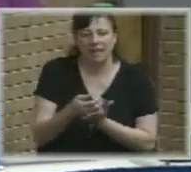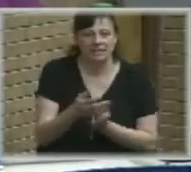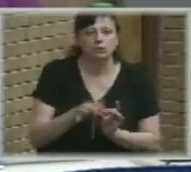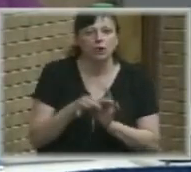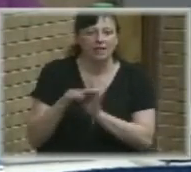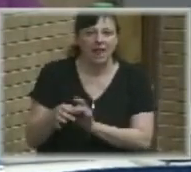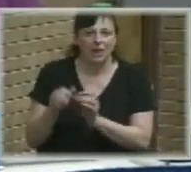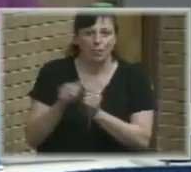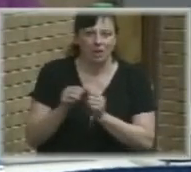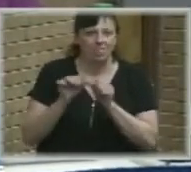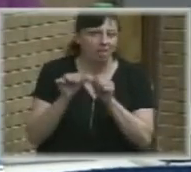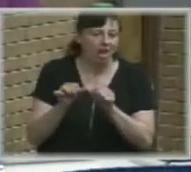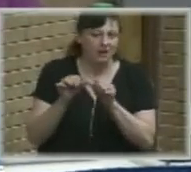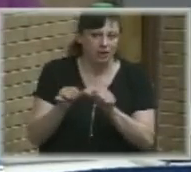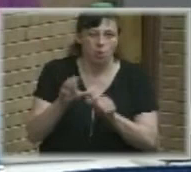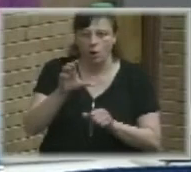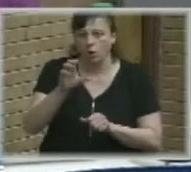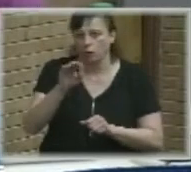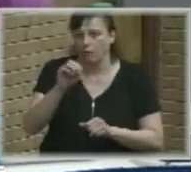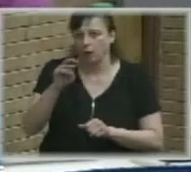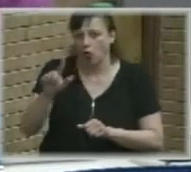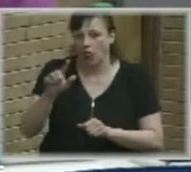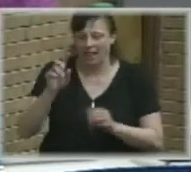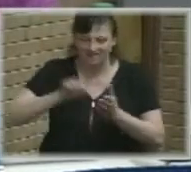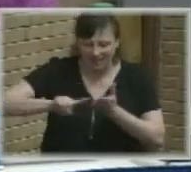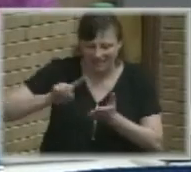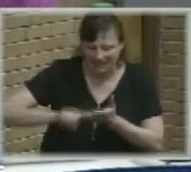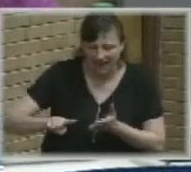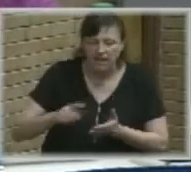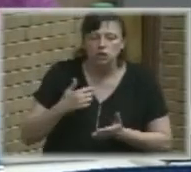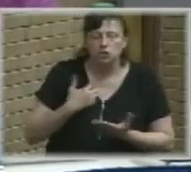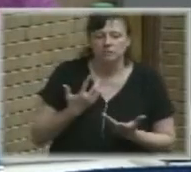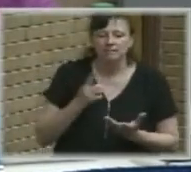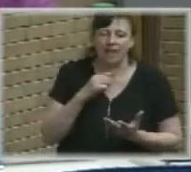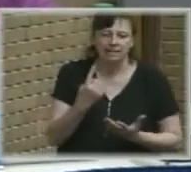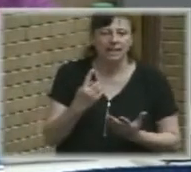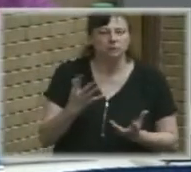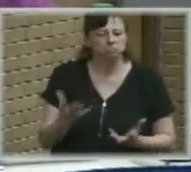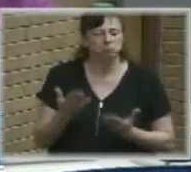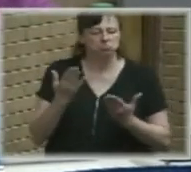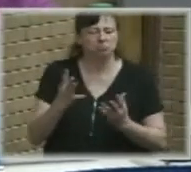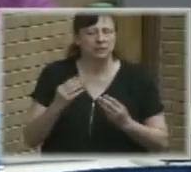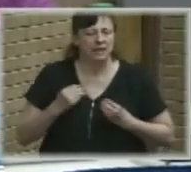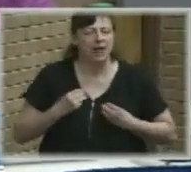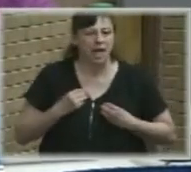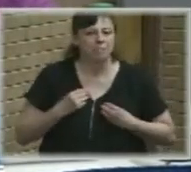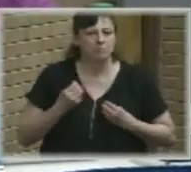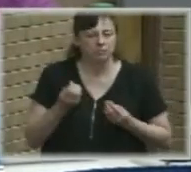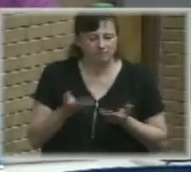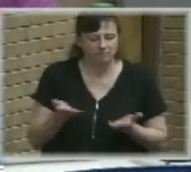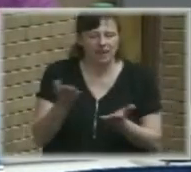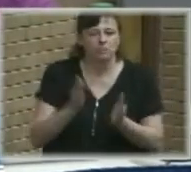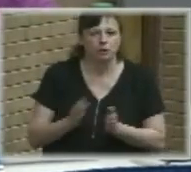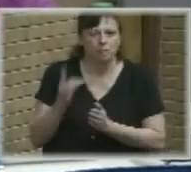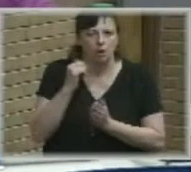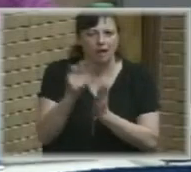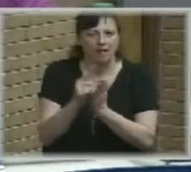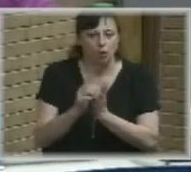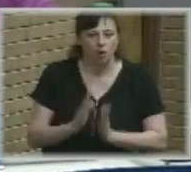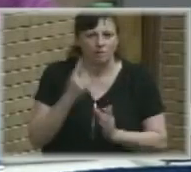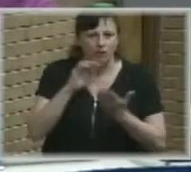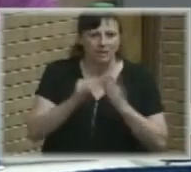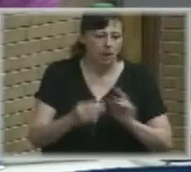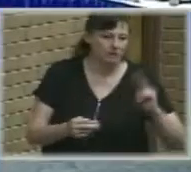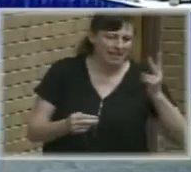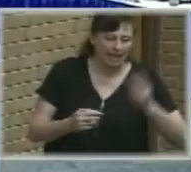associated with an ongoing criminal investigation. I move that we adopt the resolution as prepared by the attorney to the town. Second.